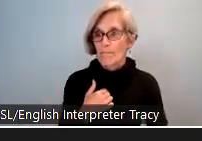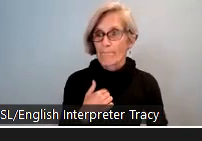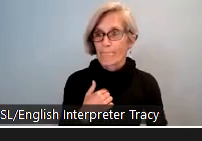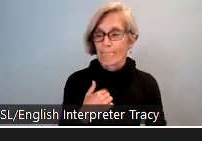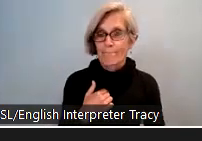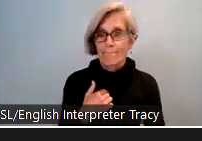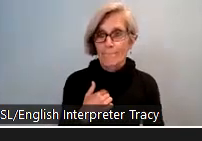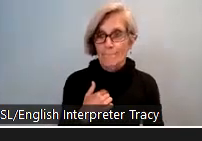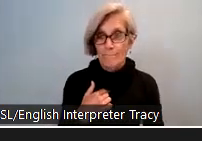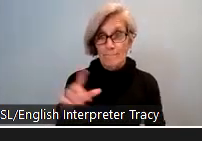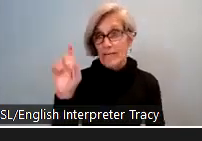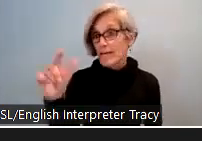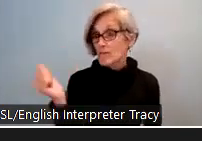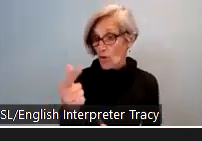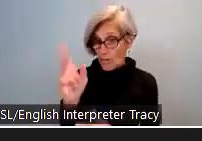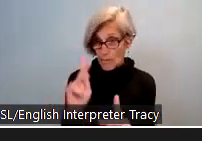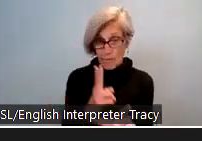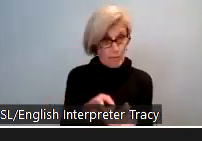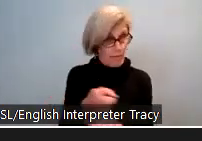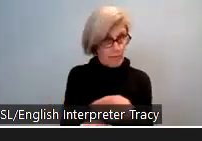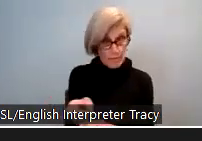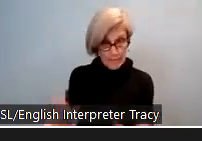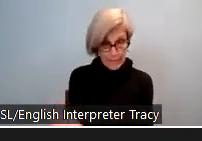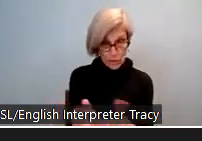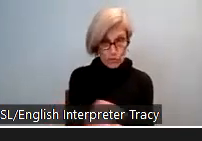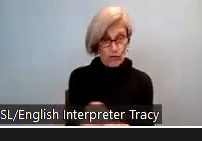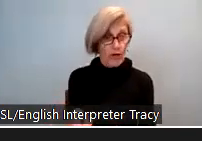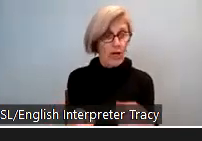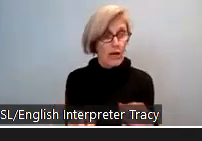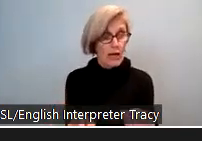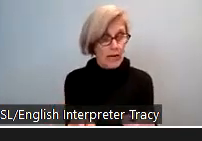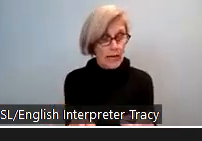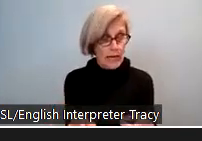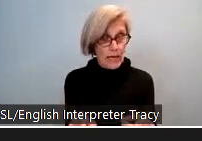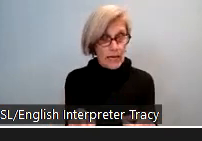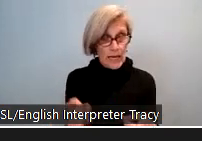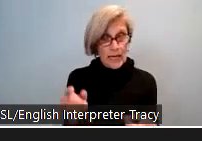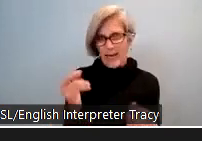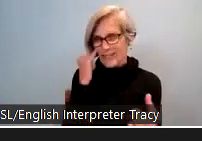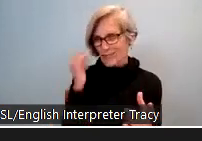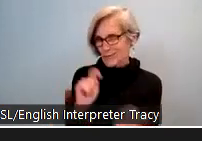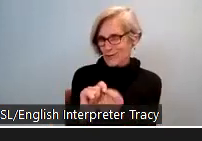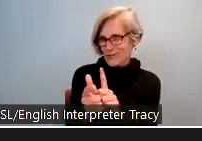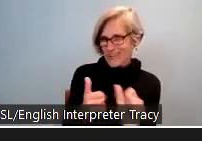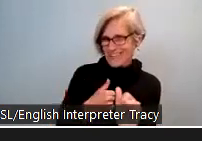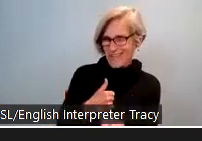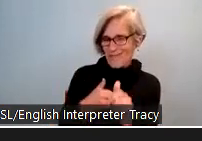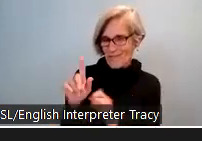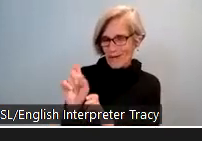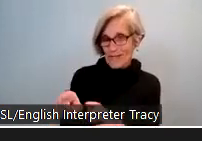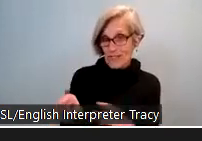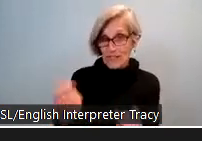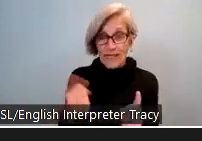attendance, and Mark and Martin, if one of you could translate my question to the attendees, if